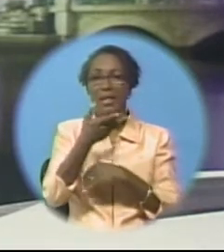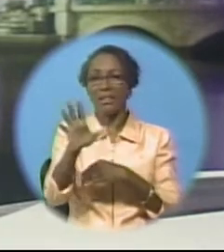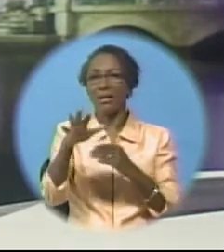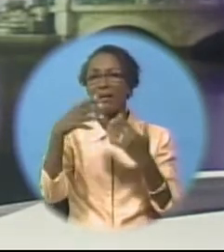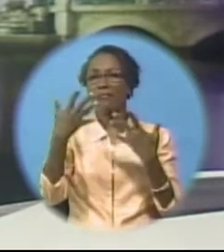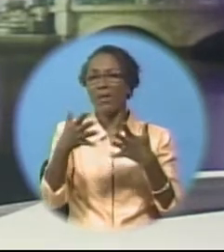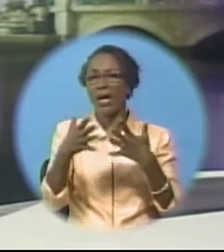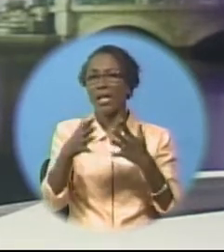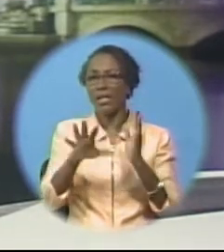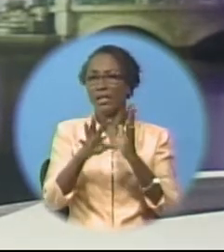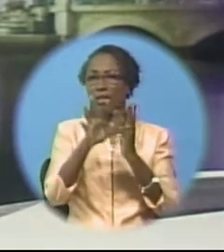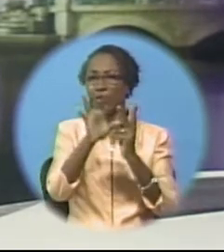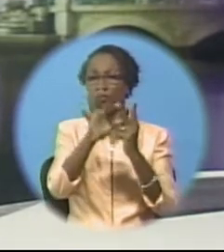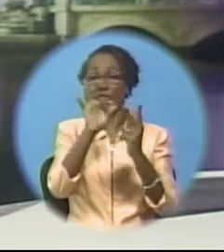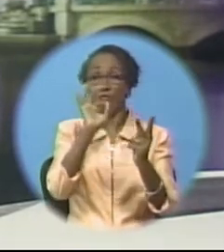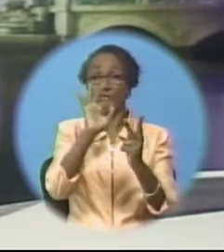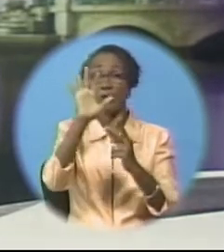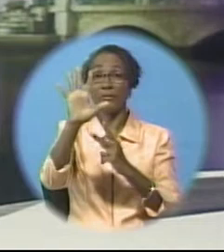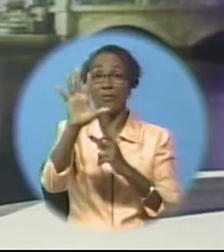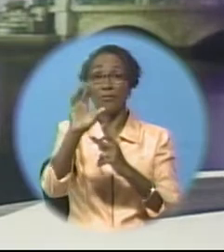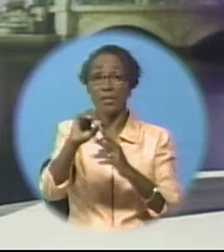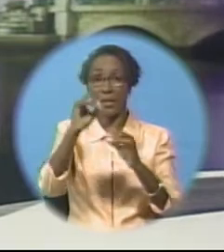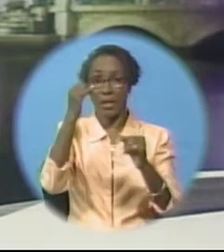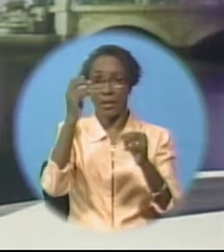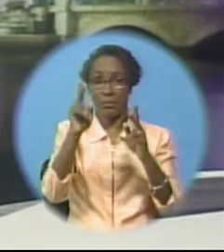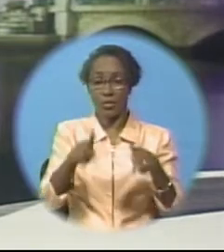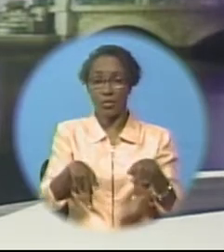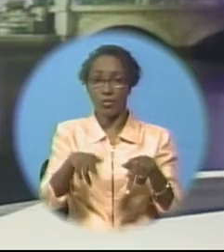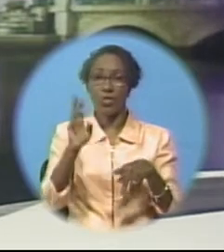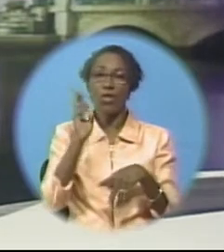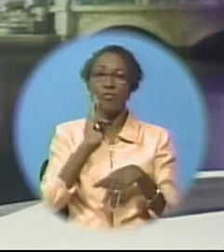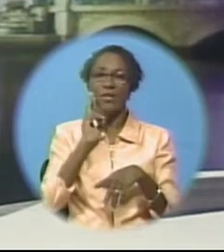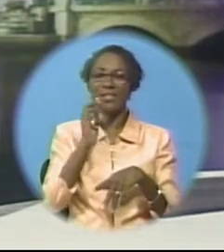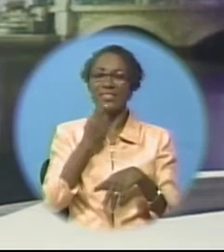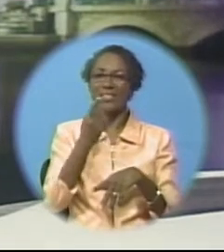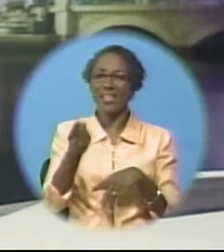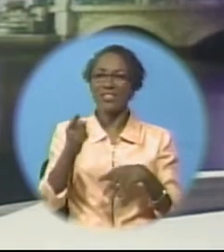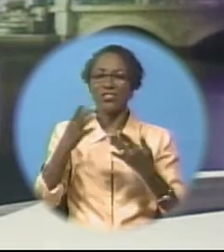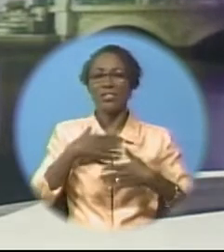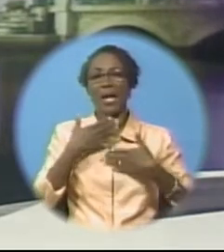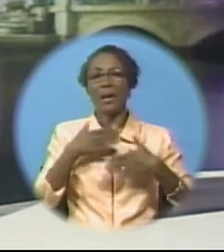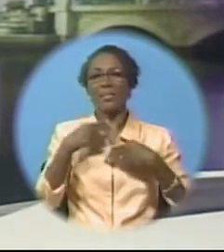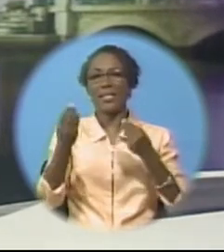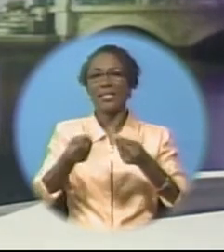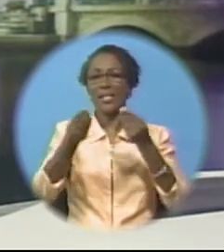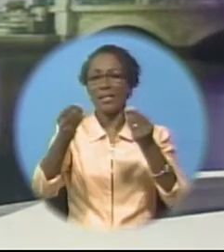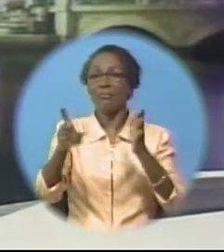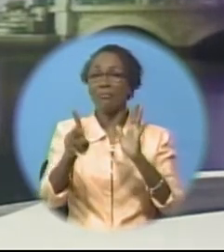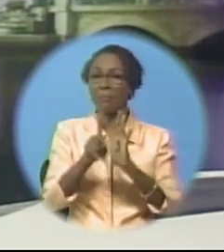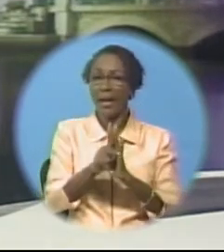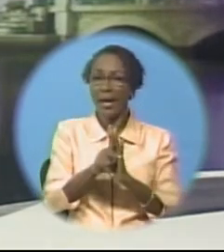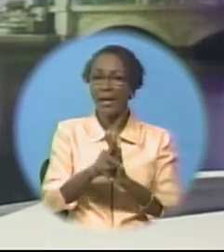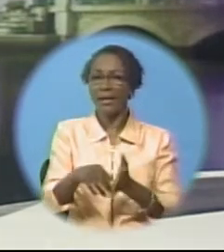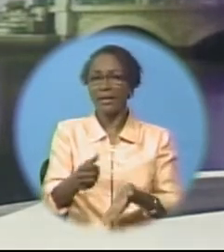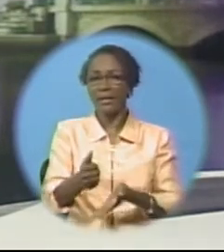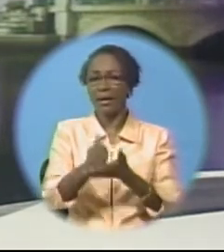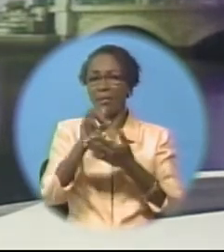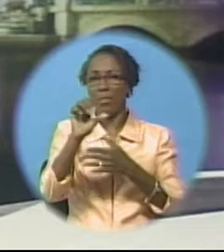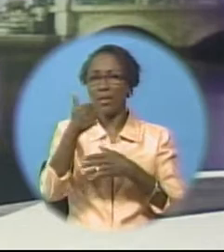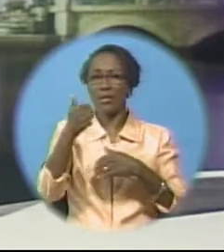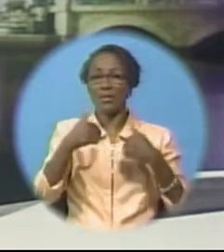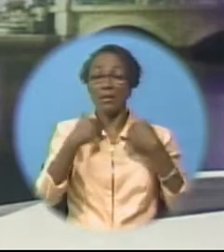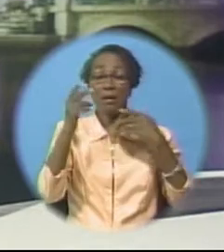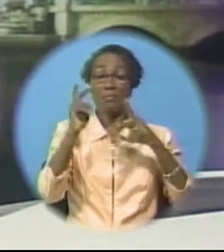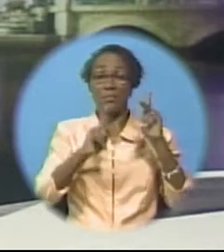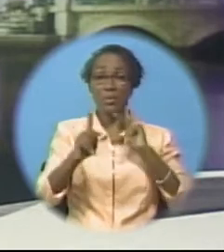finalists. Rihanna told USA Today she was thrilled to give back to society, and to be able to give the gift of an education is actually